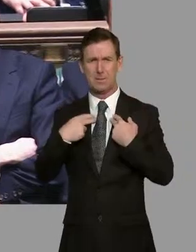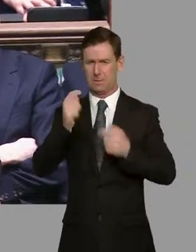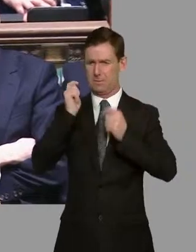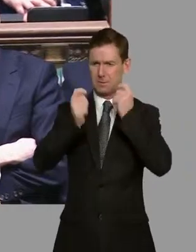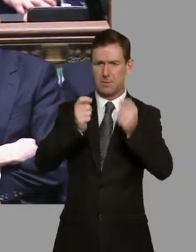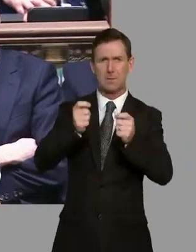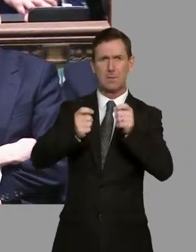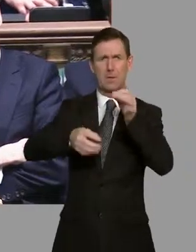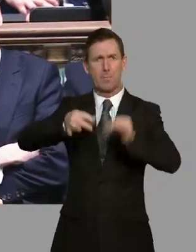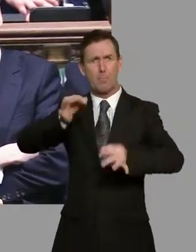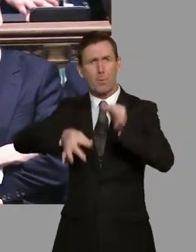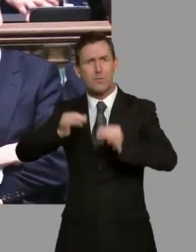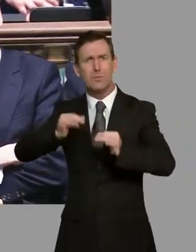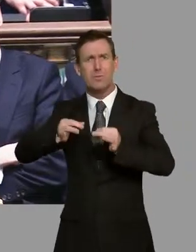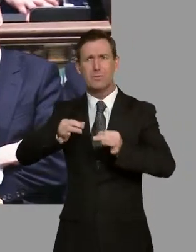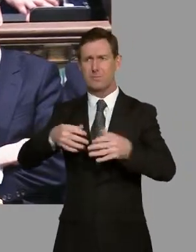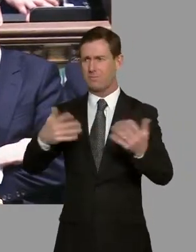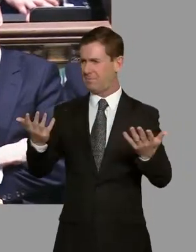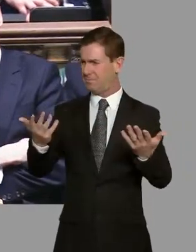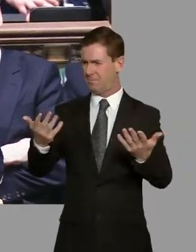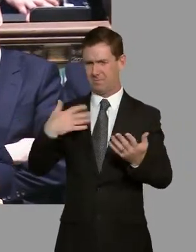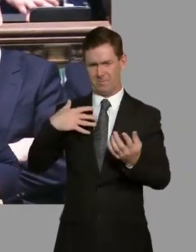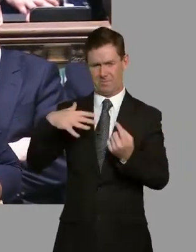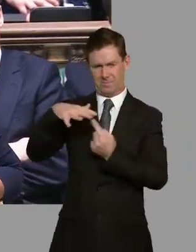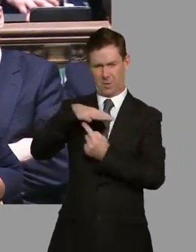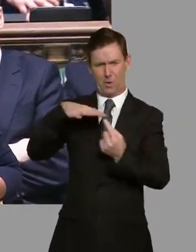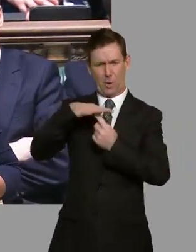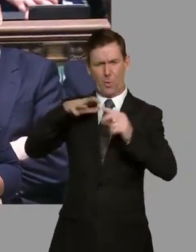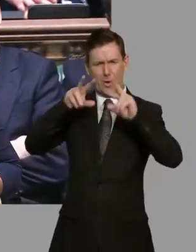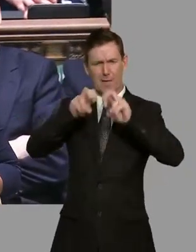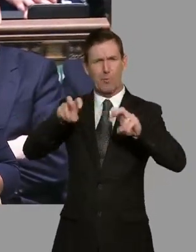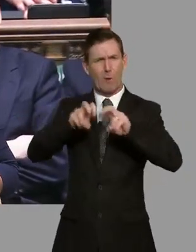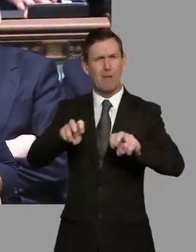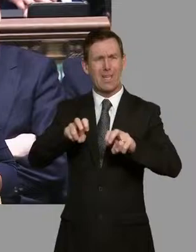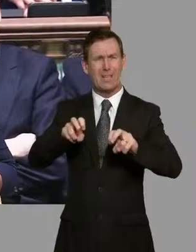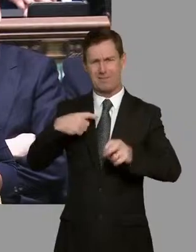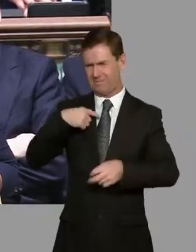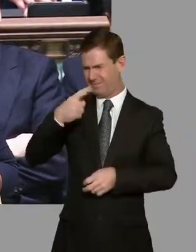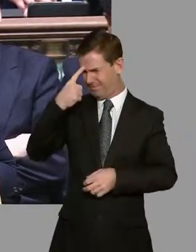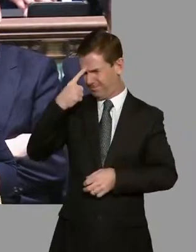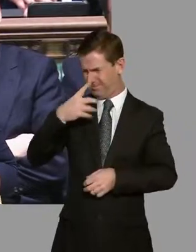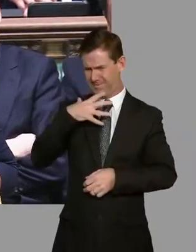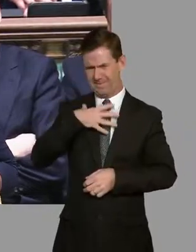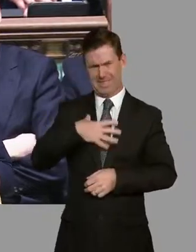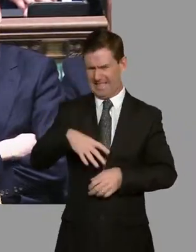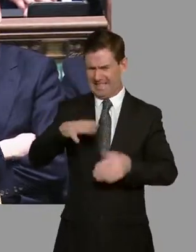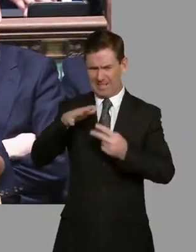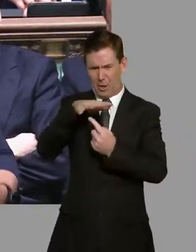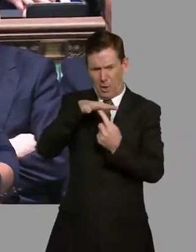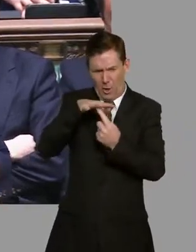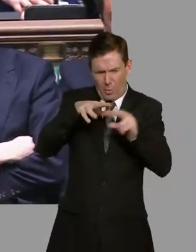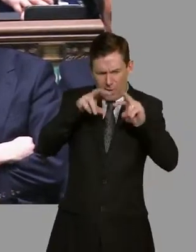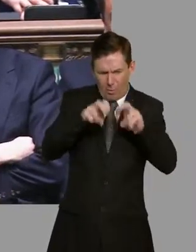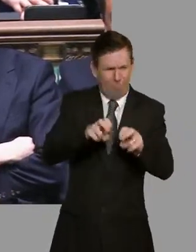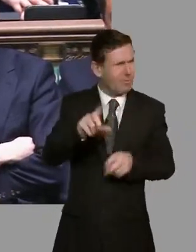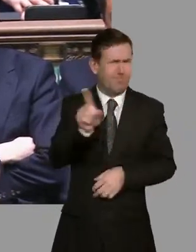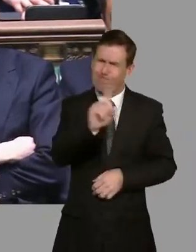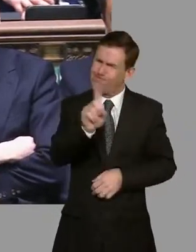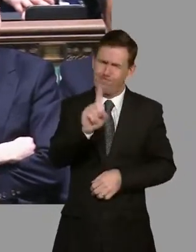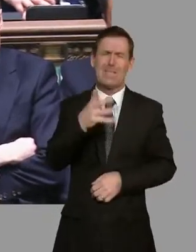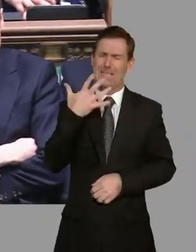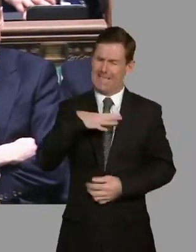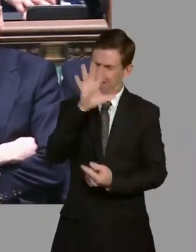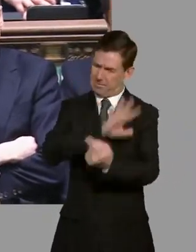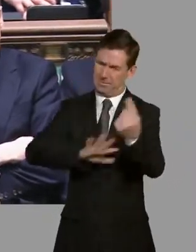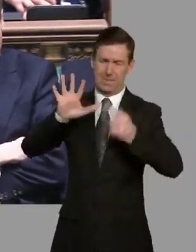interlinked issues cannot be covered by local inquiries alone. In fact, the leaders of the Manchester inquiry resigned because they couldn't get evidence, they